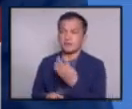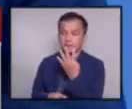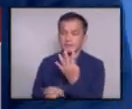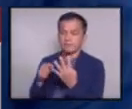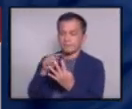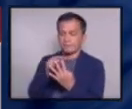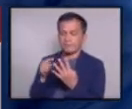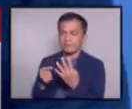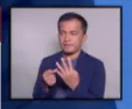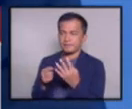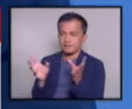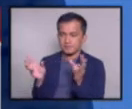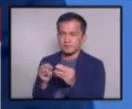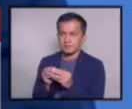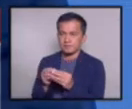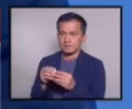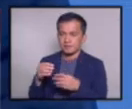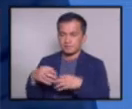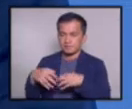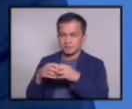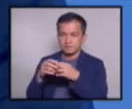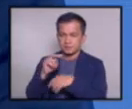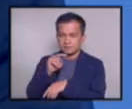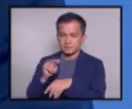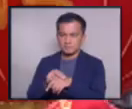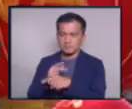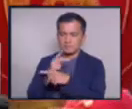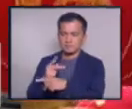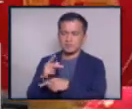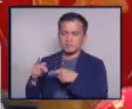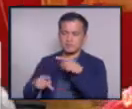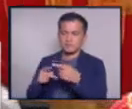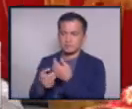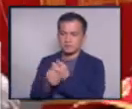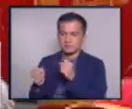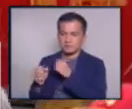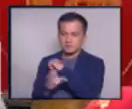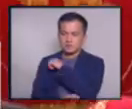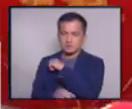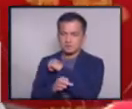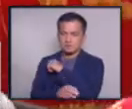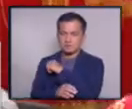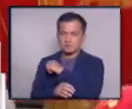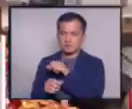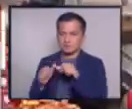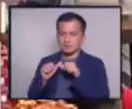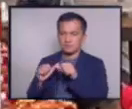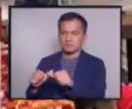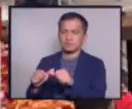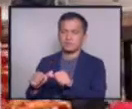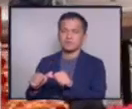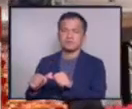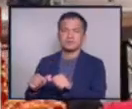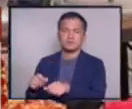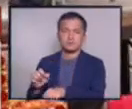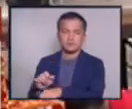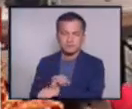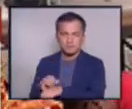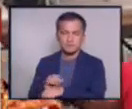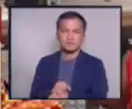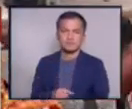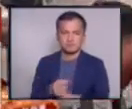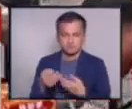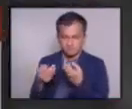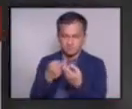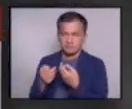po. In summary, build the nation, protect the people, secure the country, and sustain the effort. Paliwanag